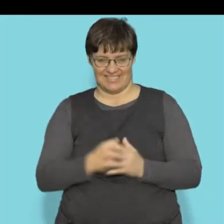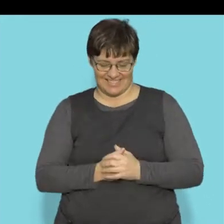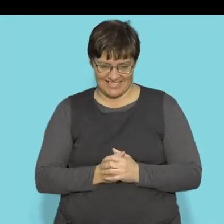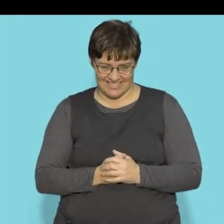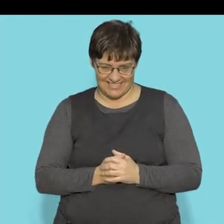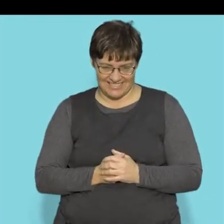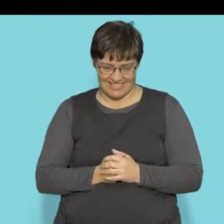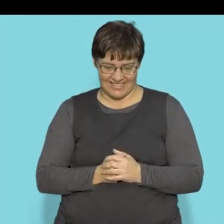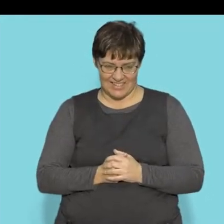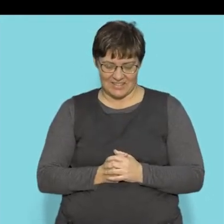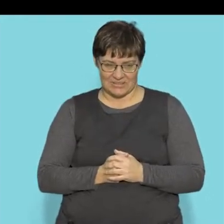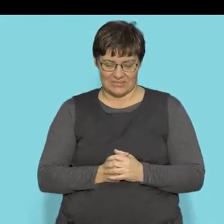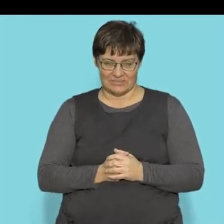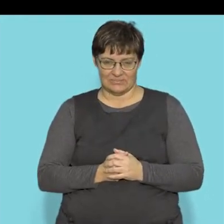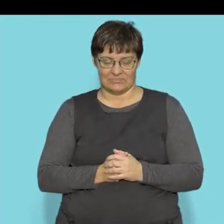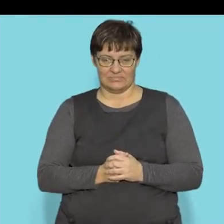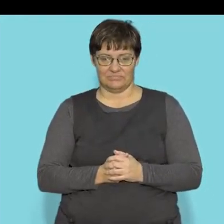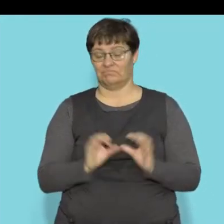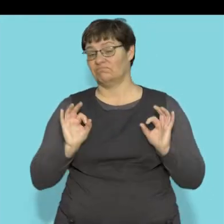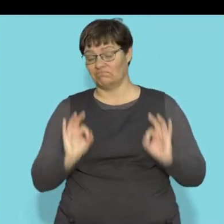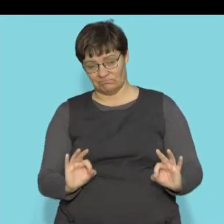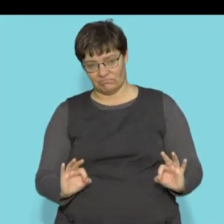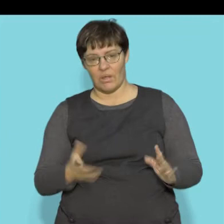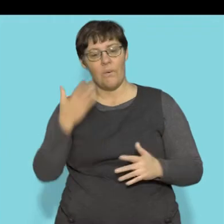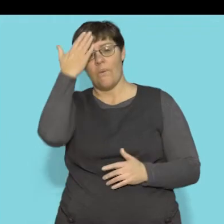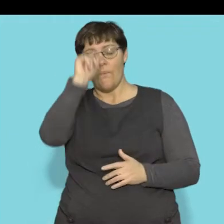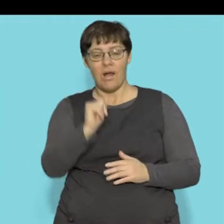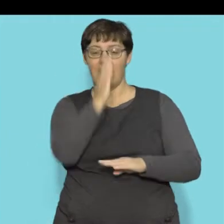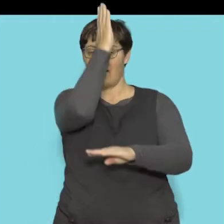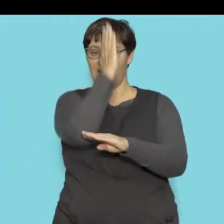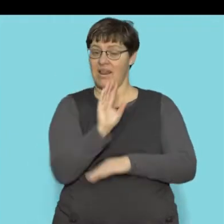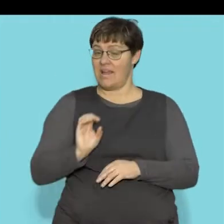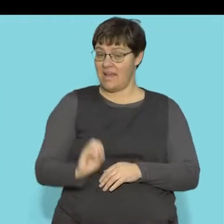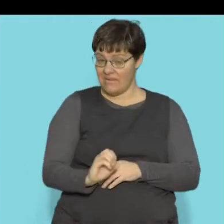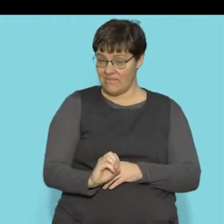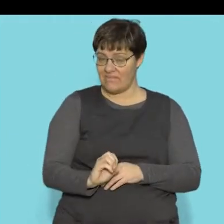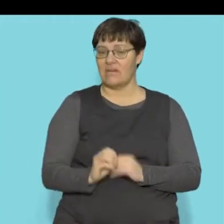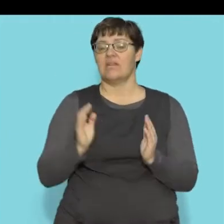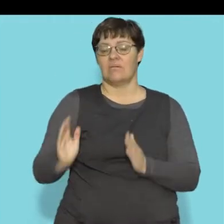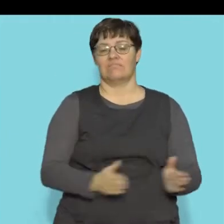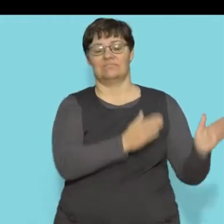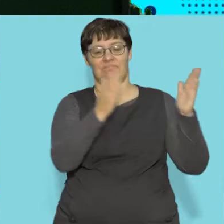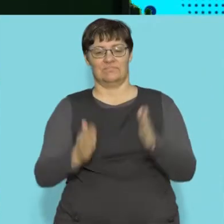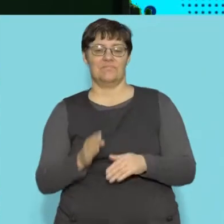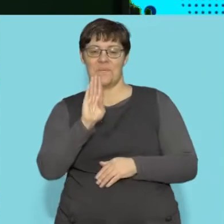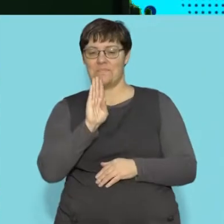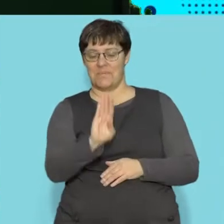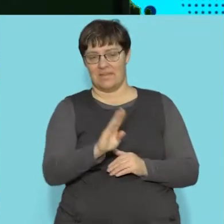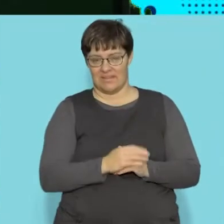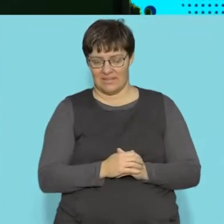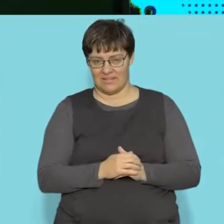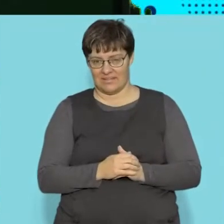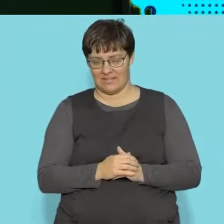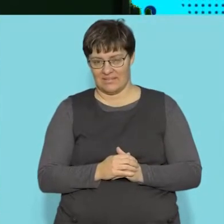which was the goal that I had at the beginning. Great, so now that we know what our perpendicular height is, I could go on